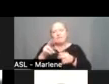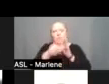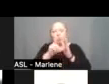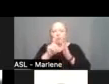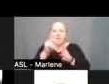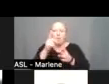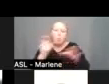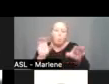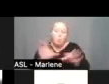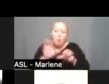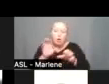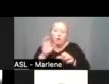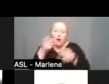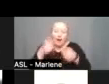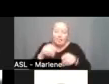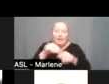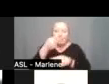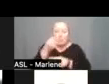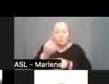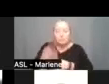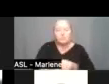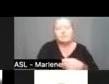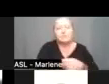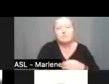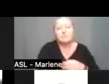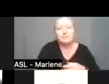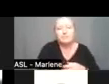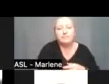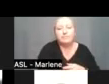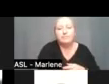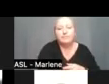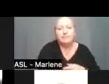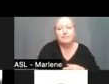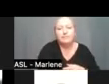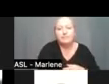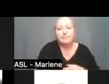in human resources um so i'm happy to answer any questions you may have